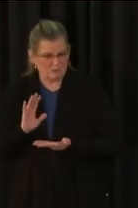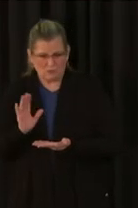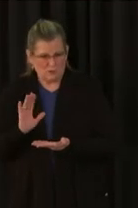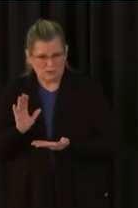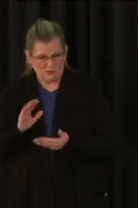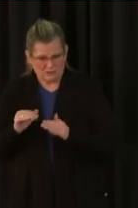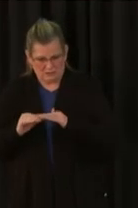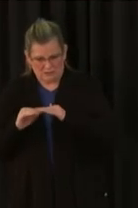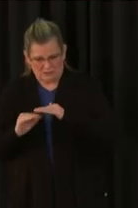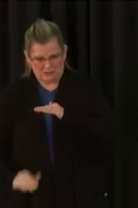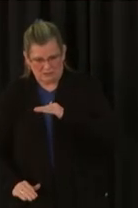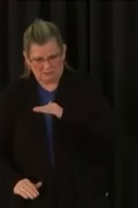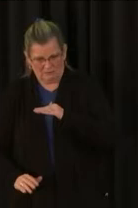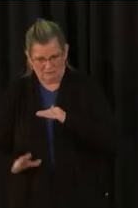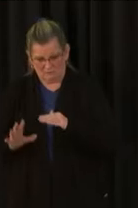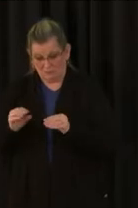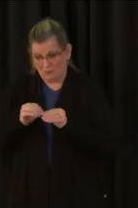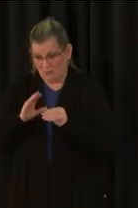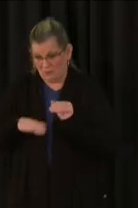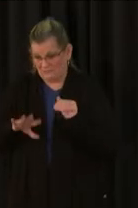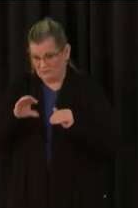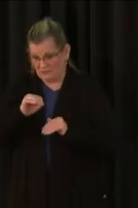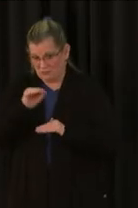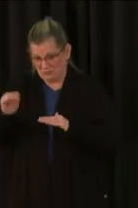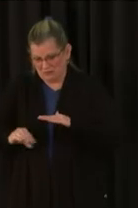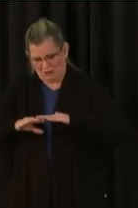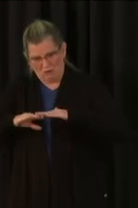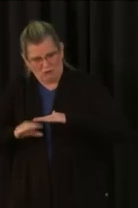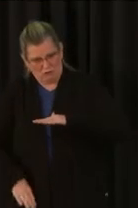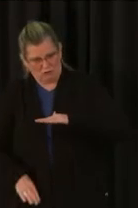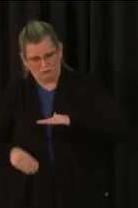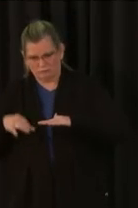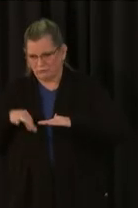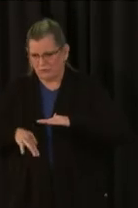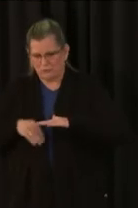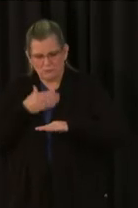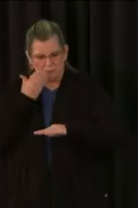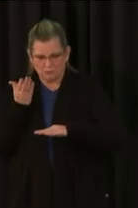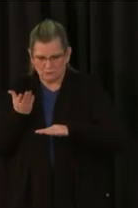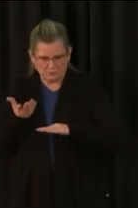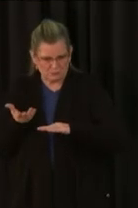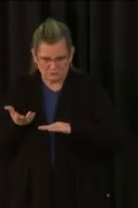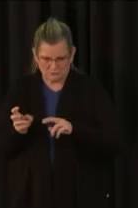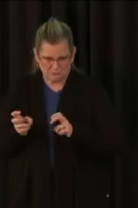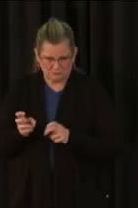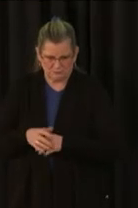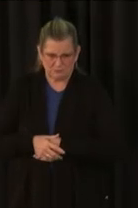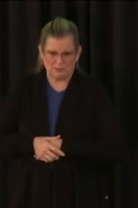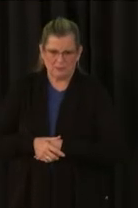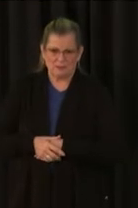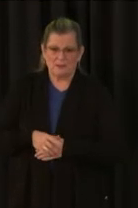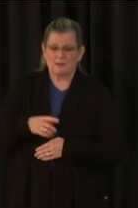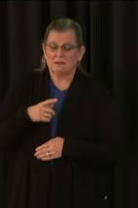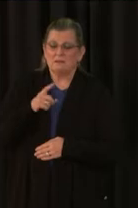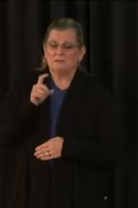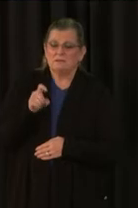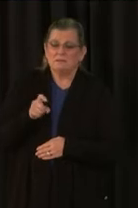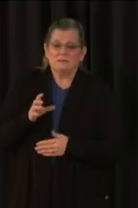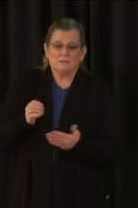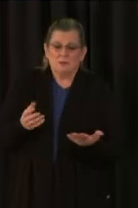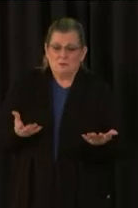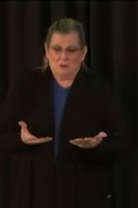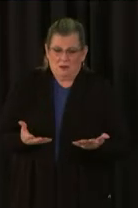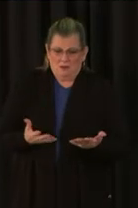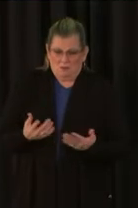payroll, equipment, leasing or purchase. All of those are part of your annual operating expenses. Must be revenue